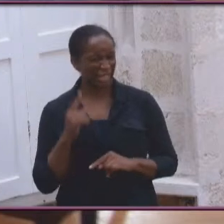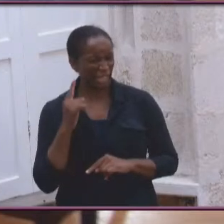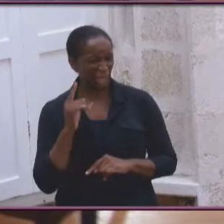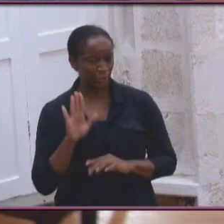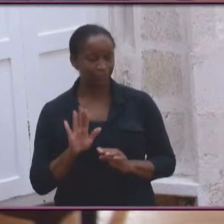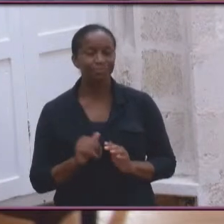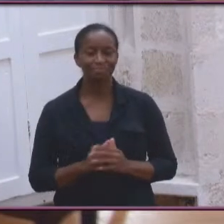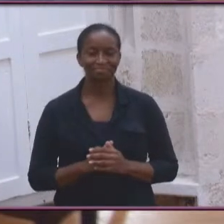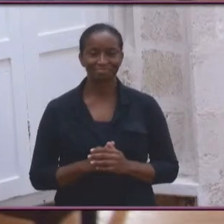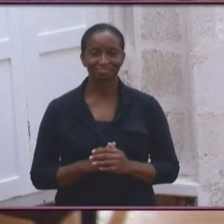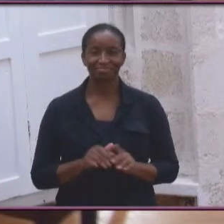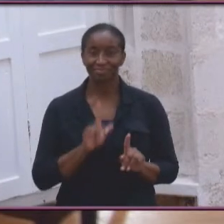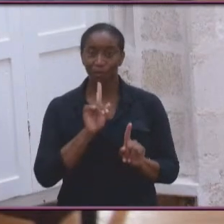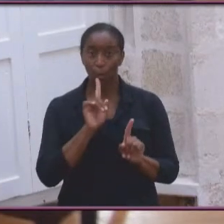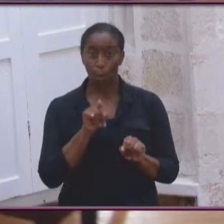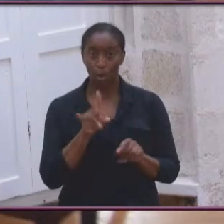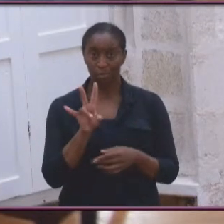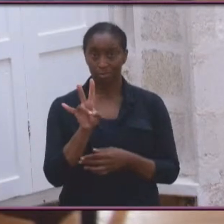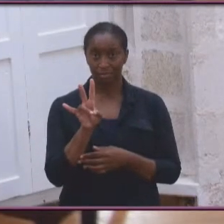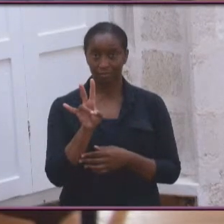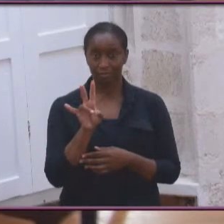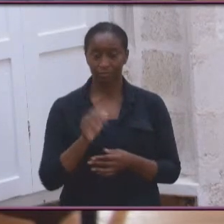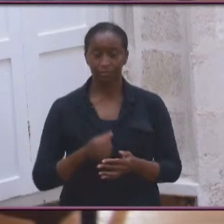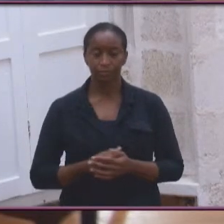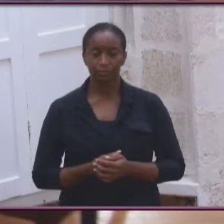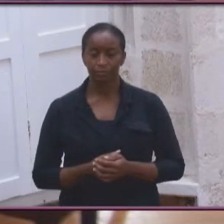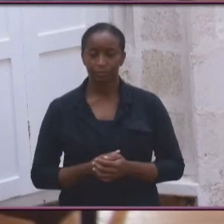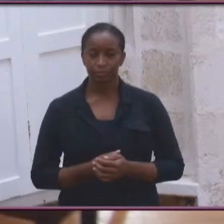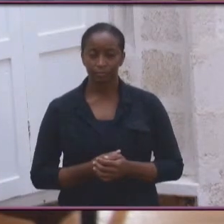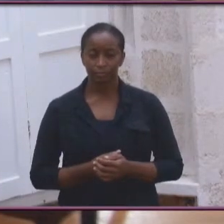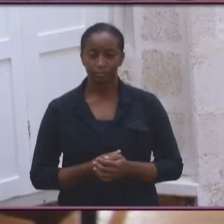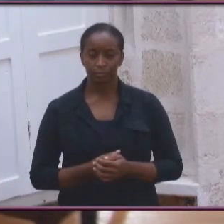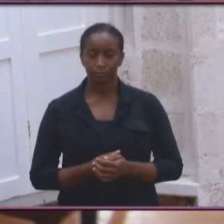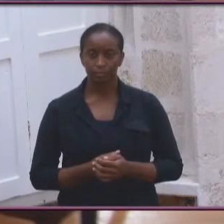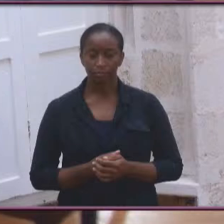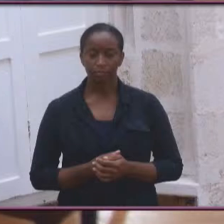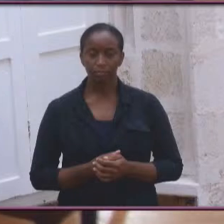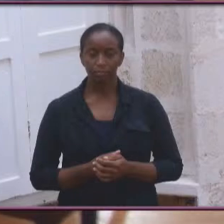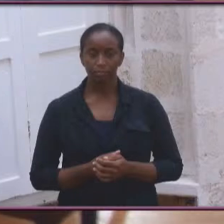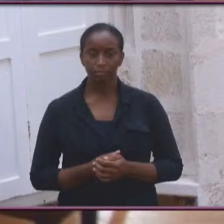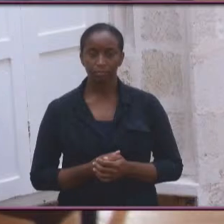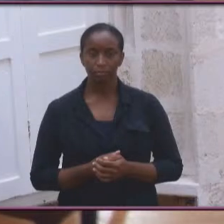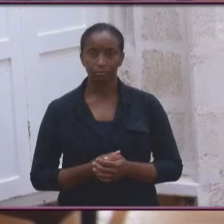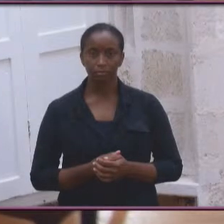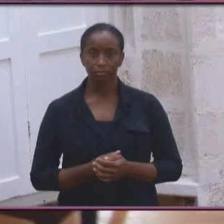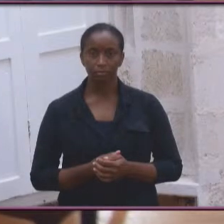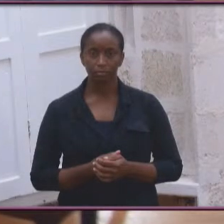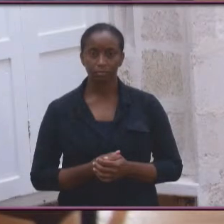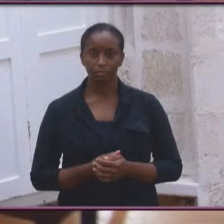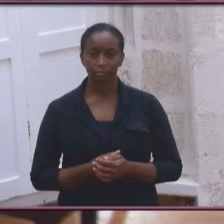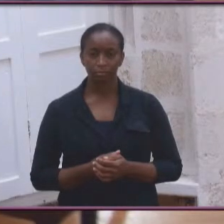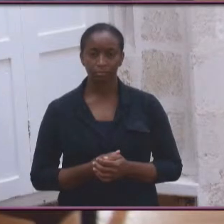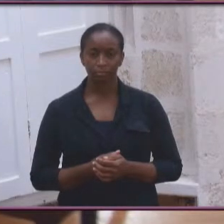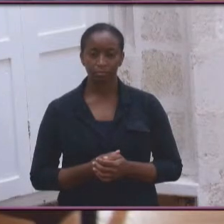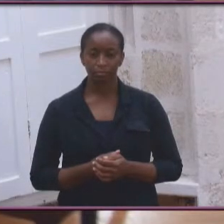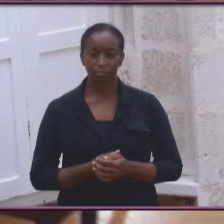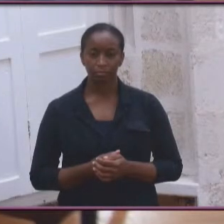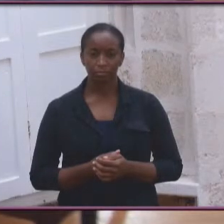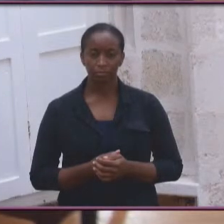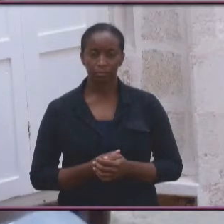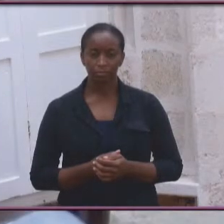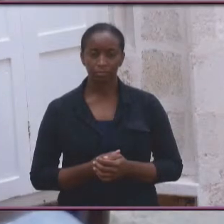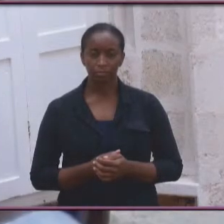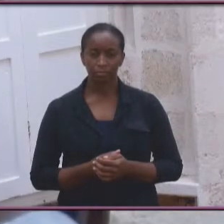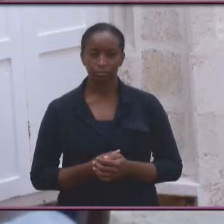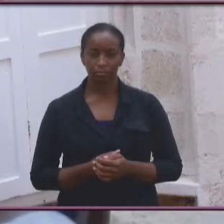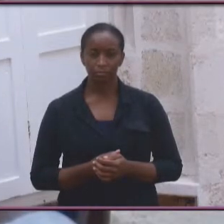Order number 7, sir. In the name of 17, Most Honourable Mr. J.X. Walcott, to